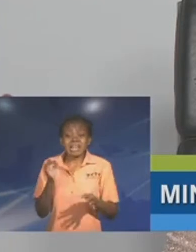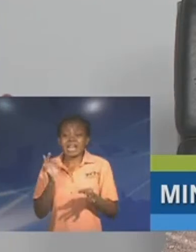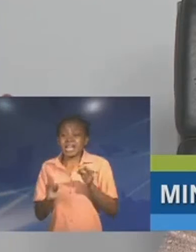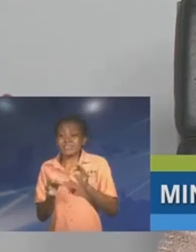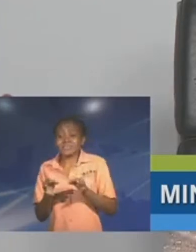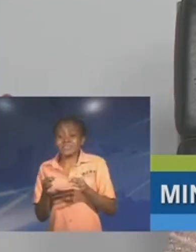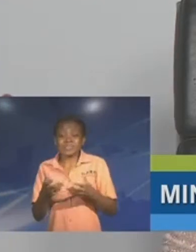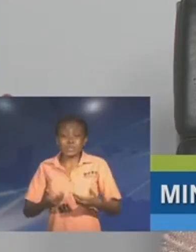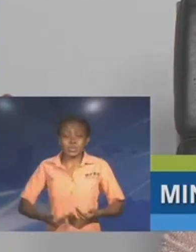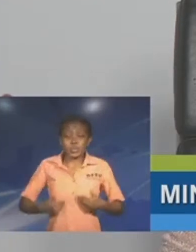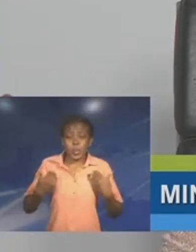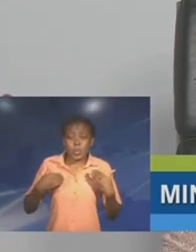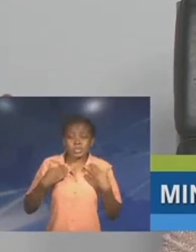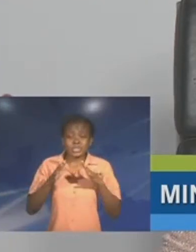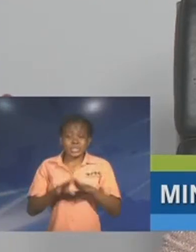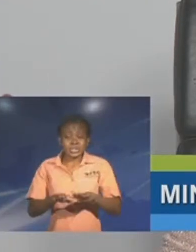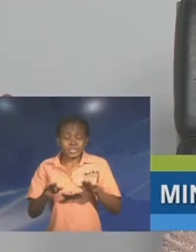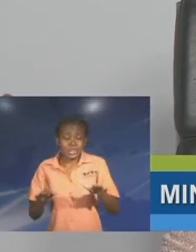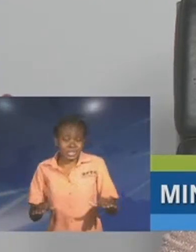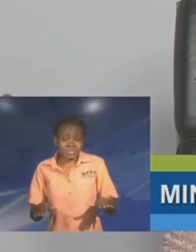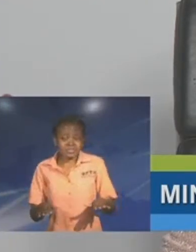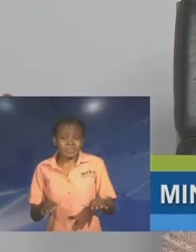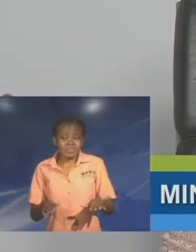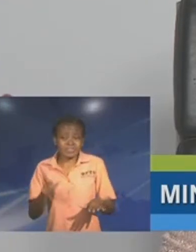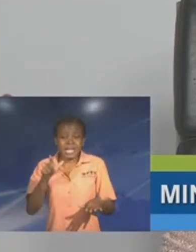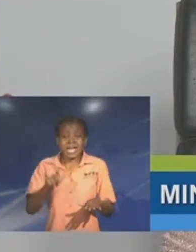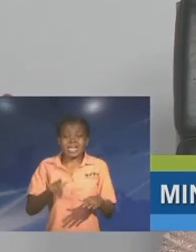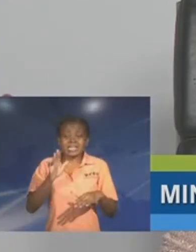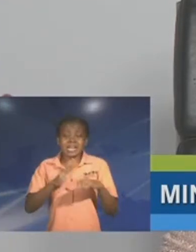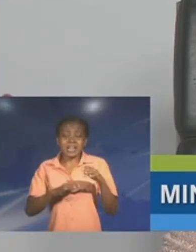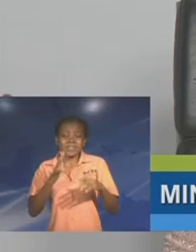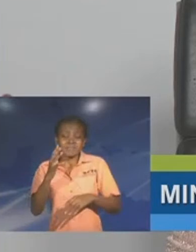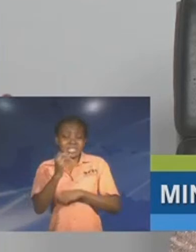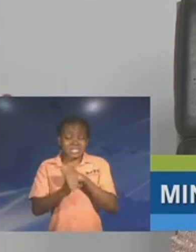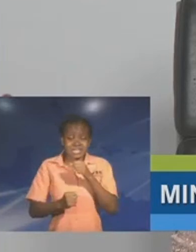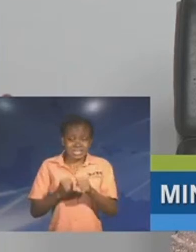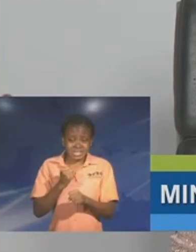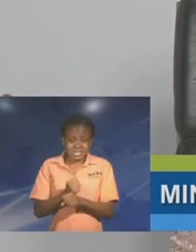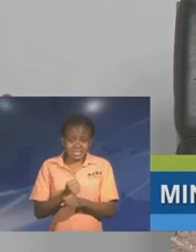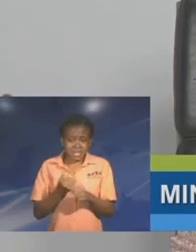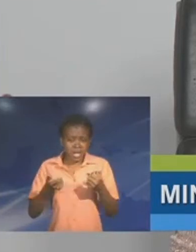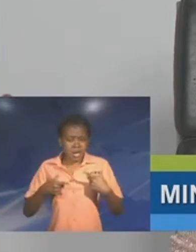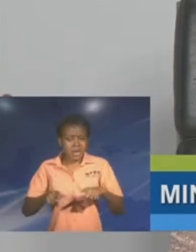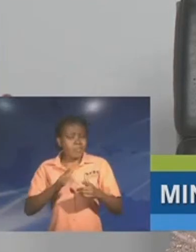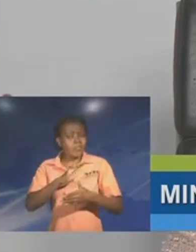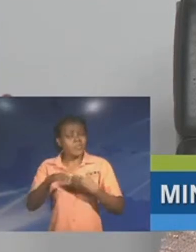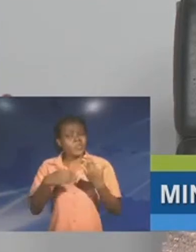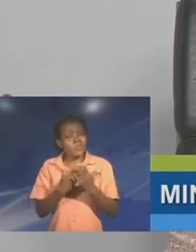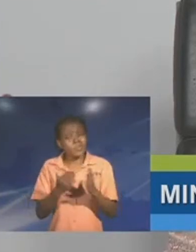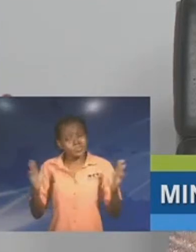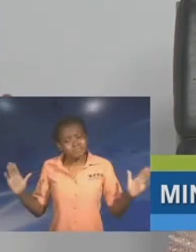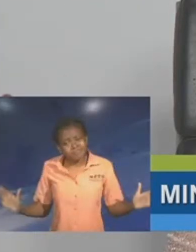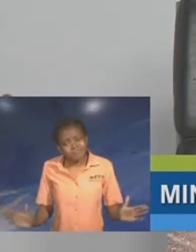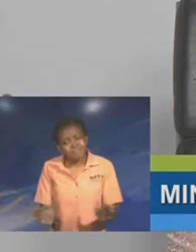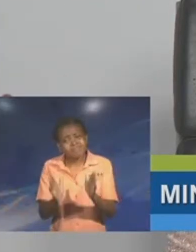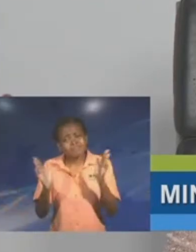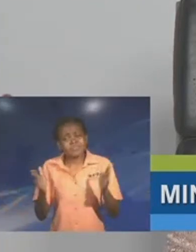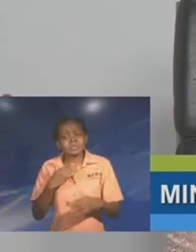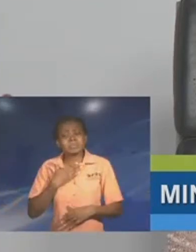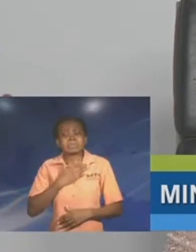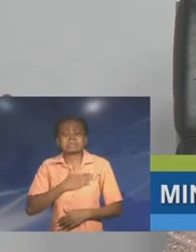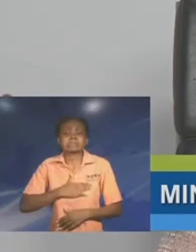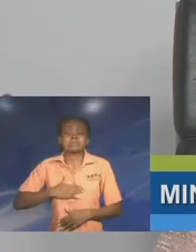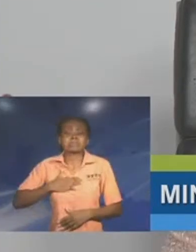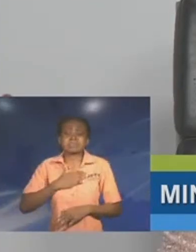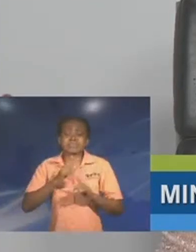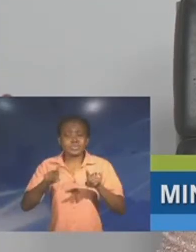young children under the age of 5. So let us all make an effort to encourage those who can be vaccinated to please ensure